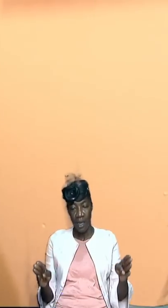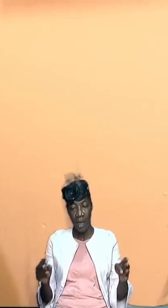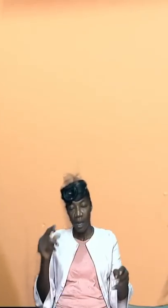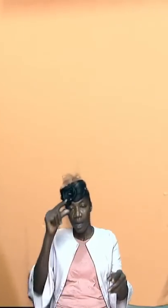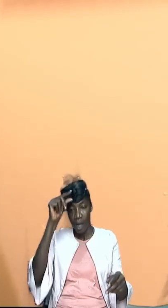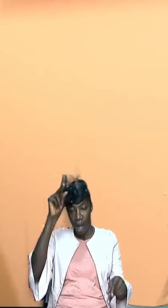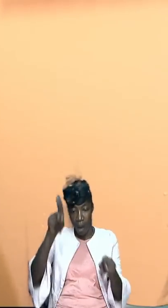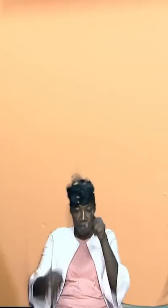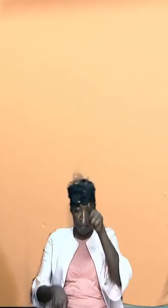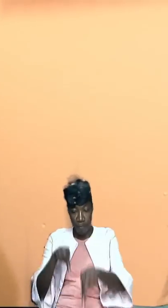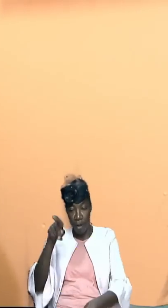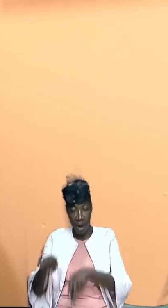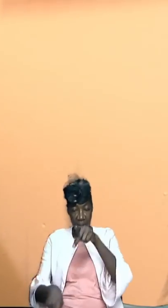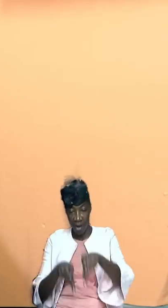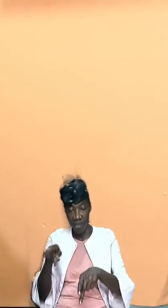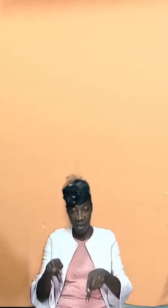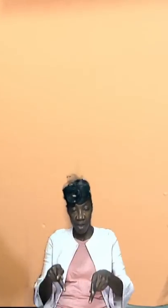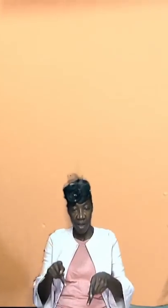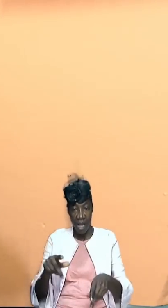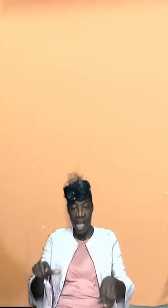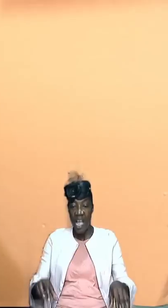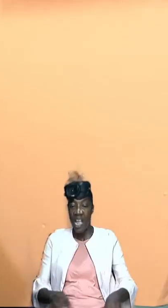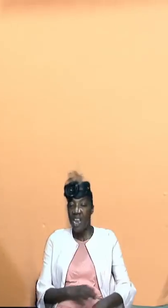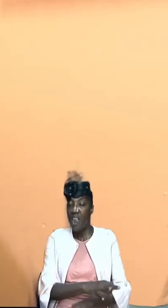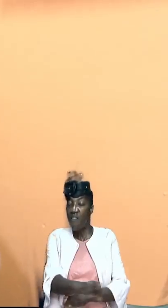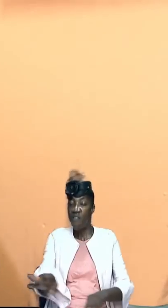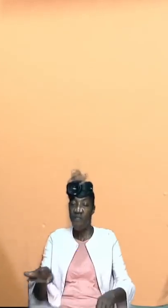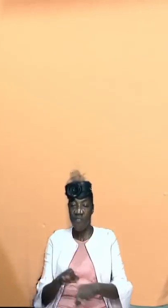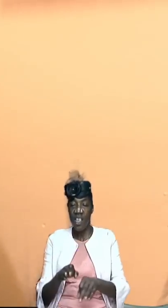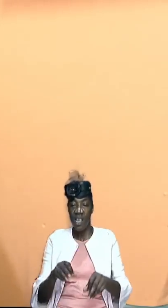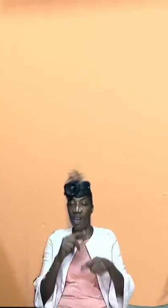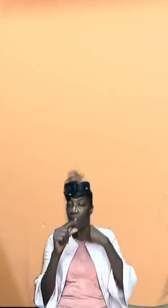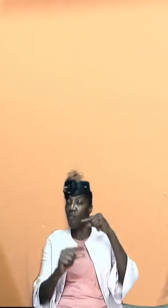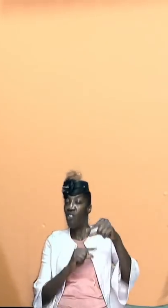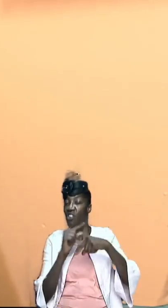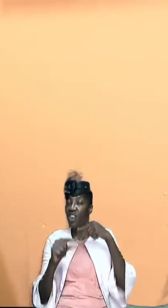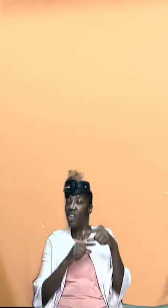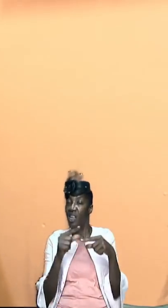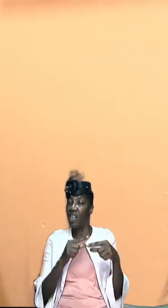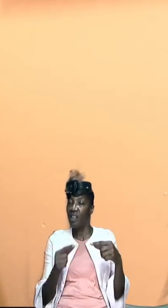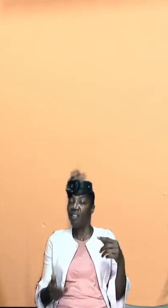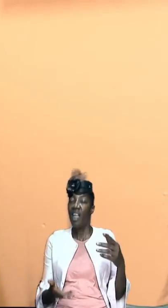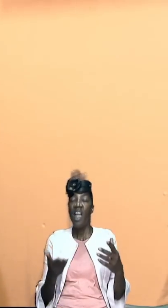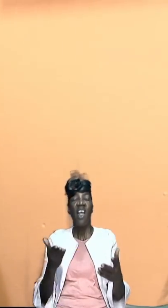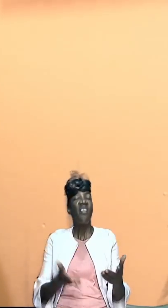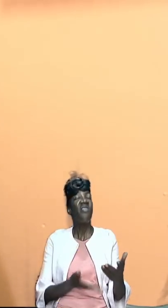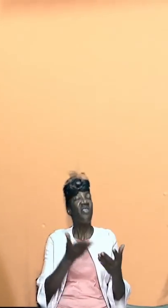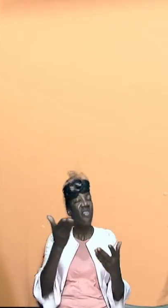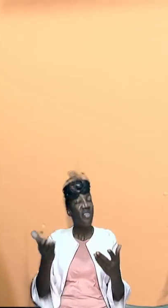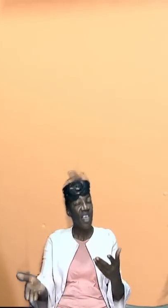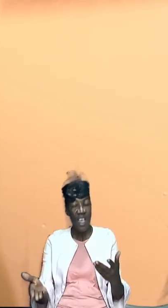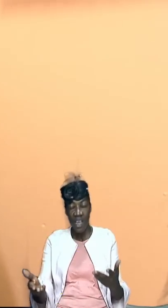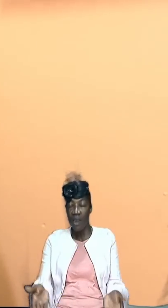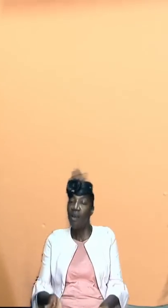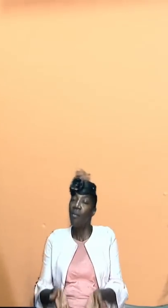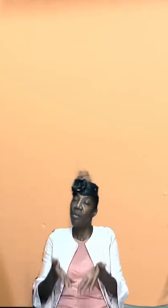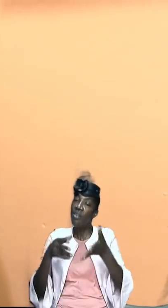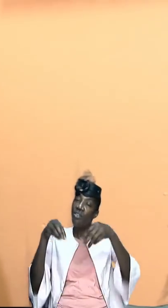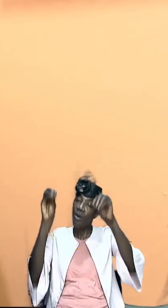the field of genetics, supporting what the Bible has put out, then I humbly submit